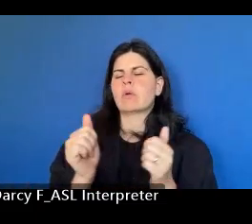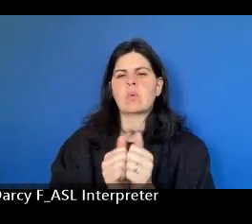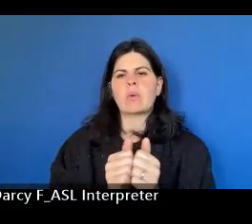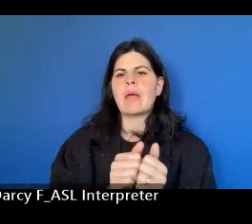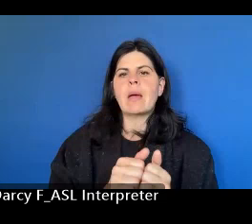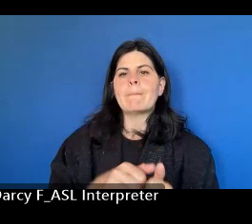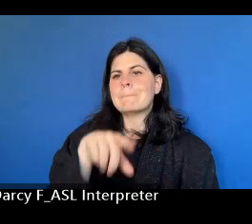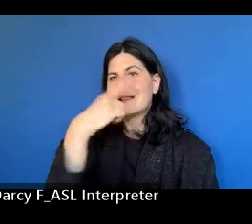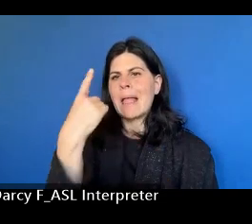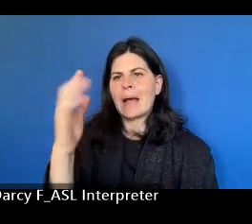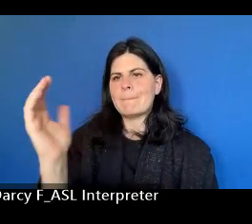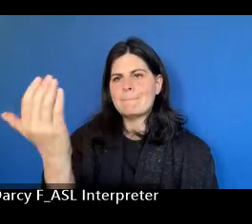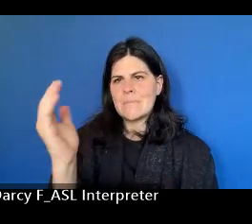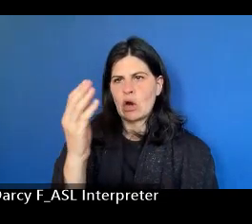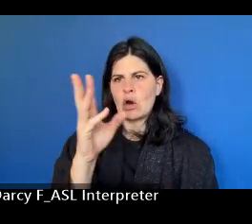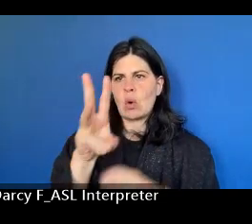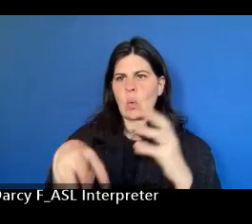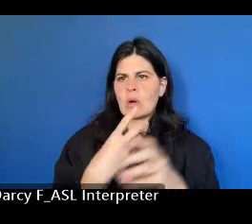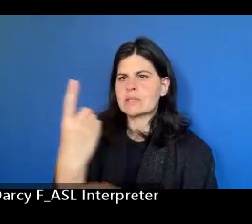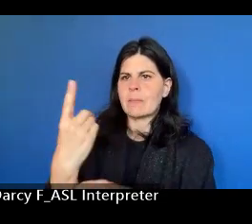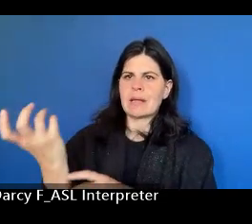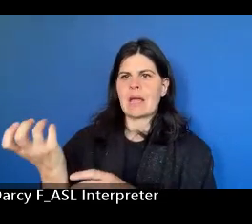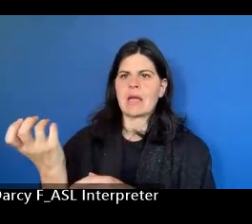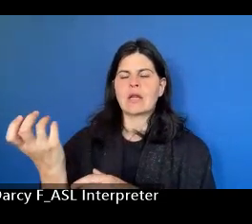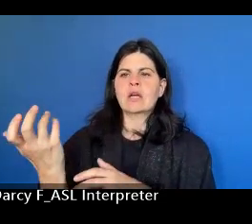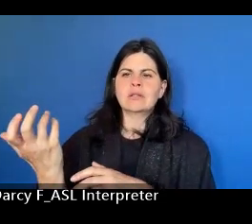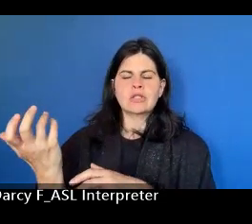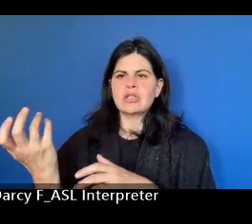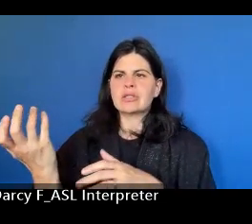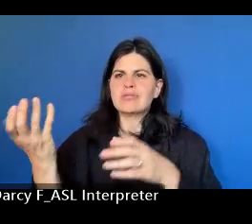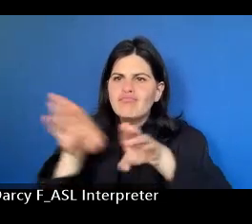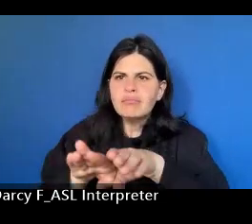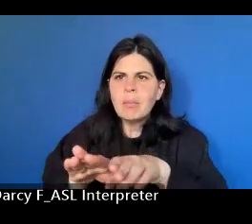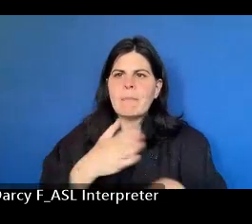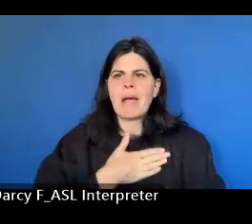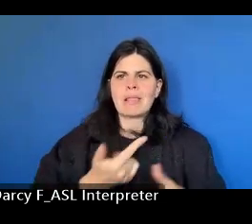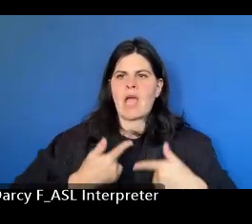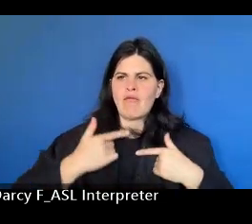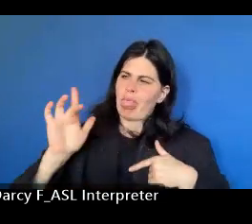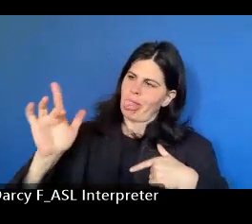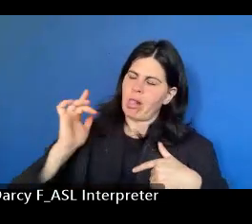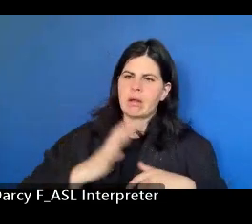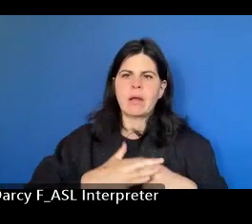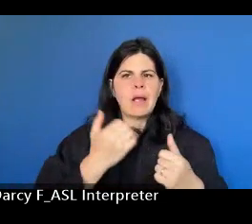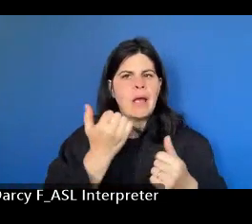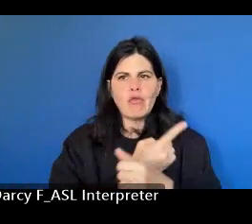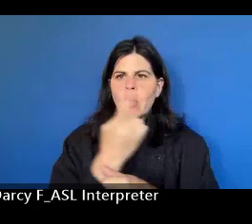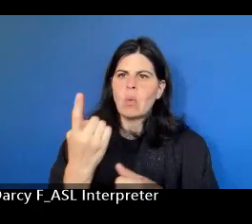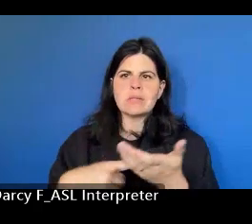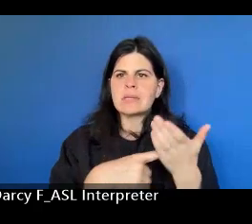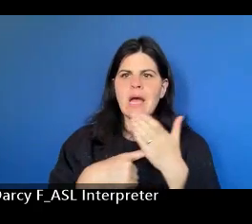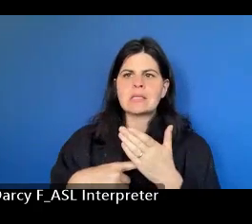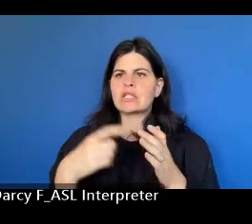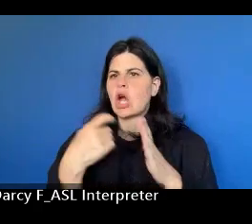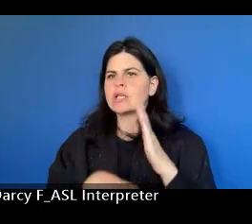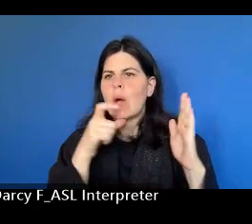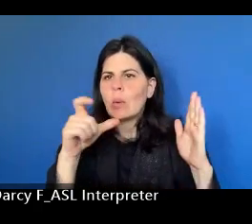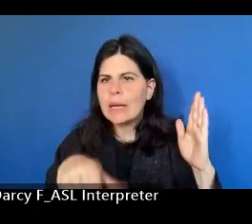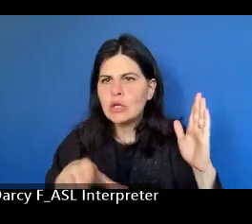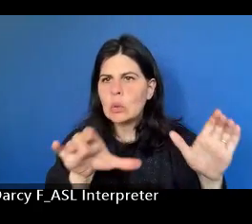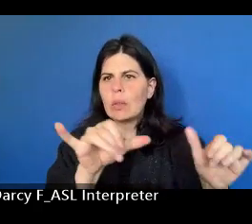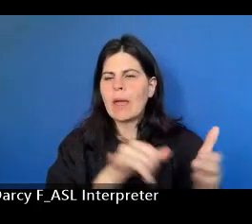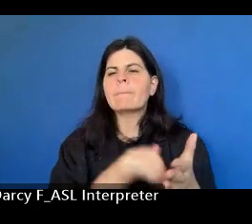world where someone can shut down my whole life with the touch of a button. Everyone has discussed costs, so there's no reason for me to do that. But I will also bring